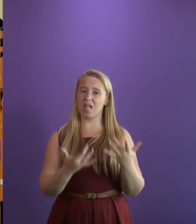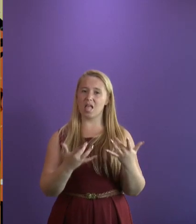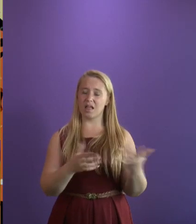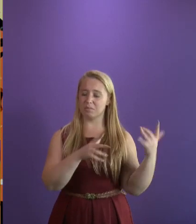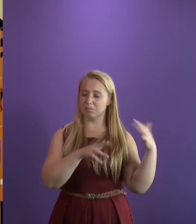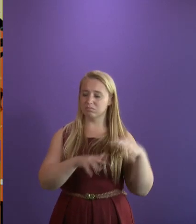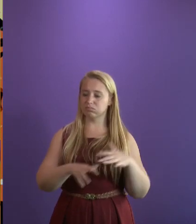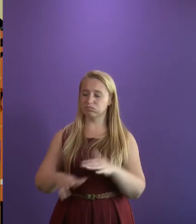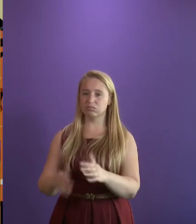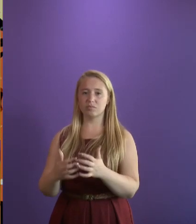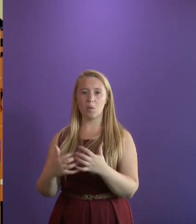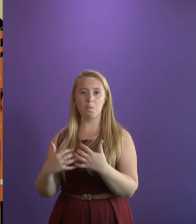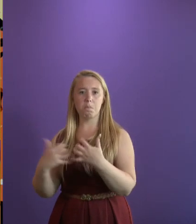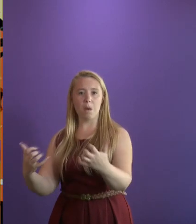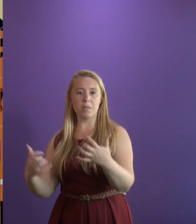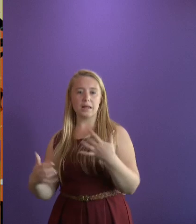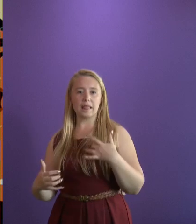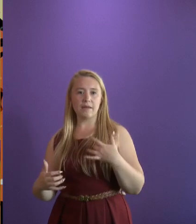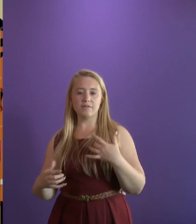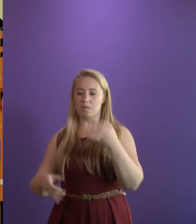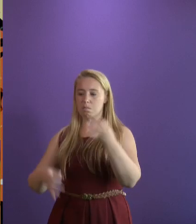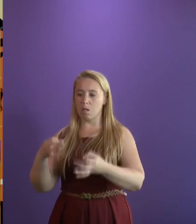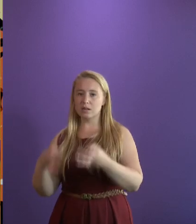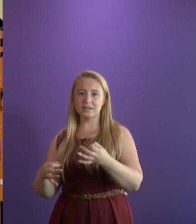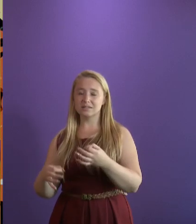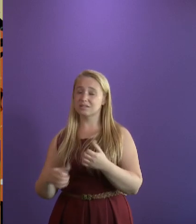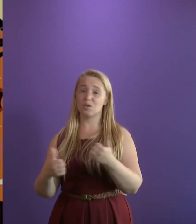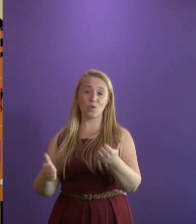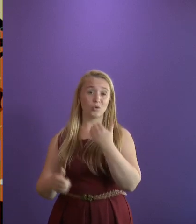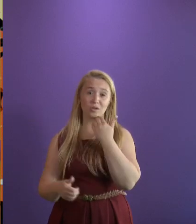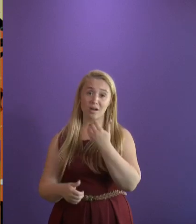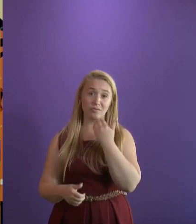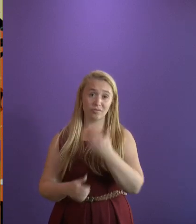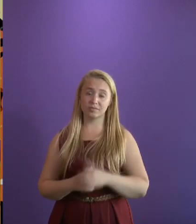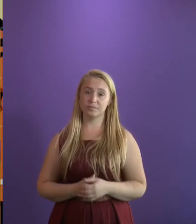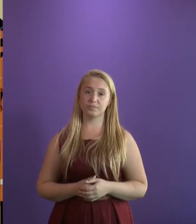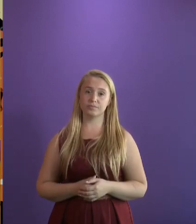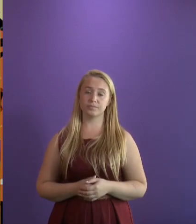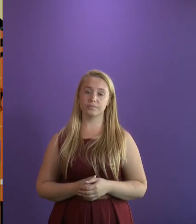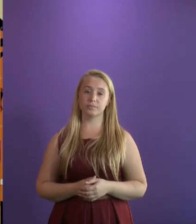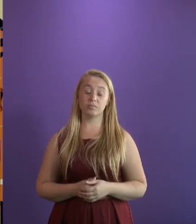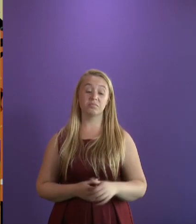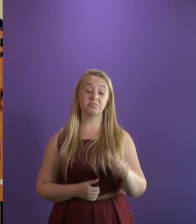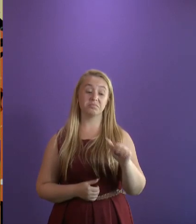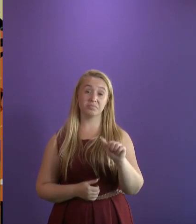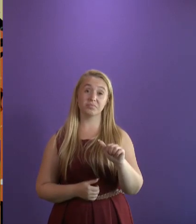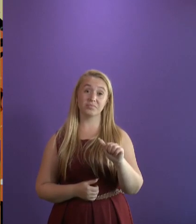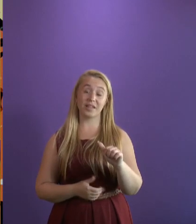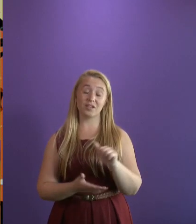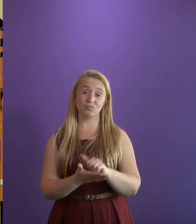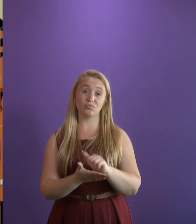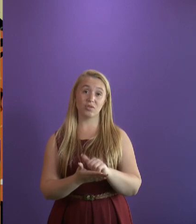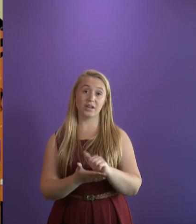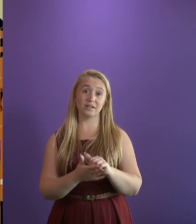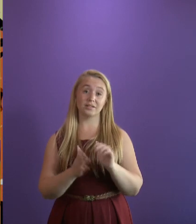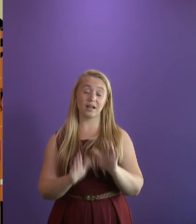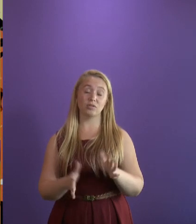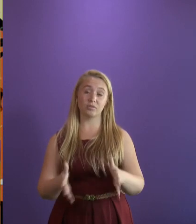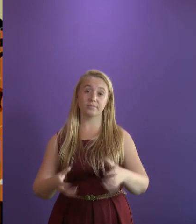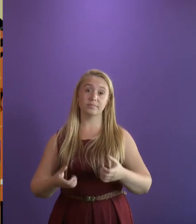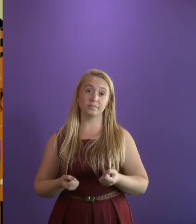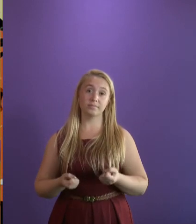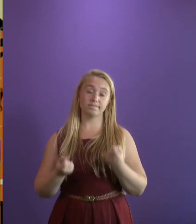life, politics, etc. It's not good enough. So I think that's a very valid comment that we should all take on board.